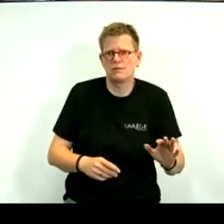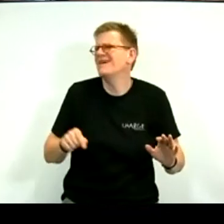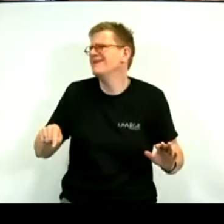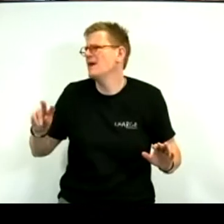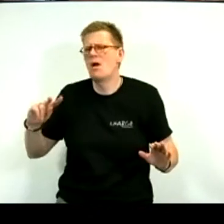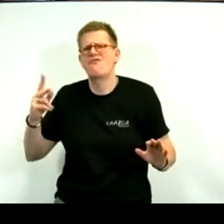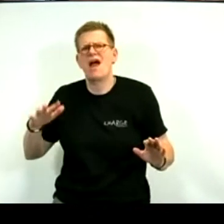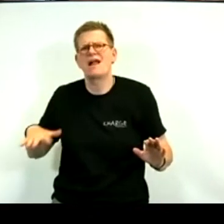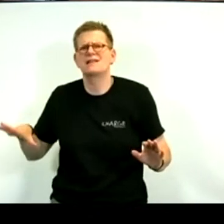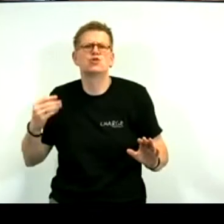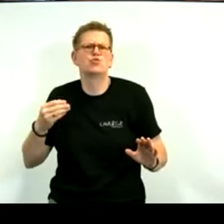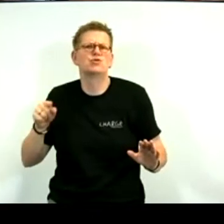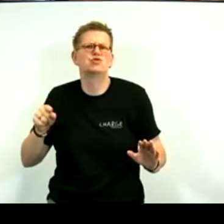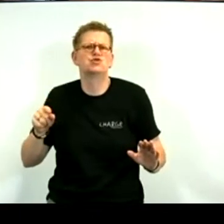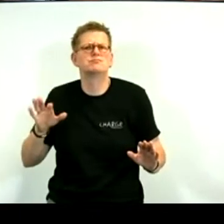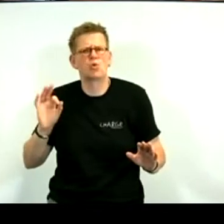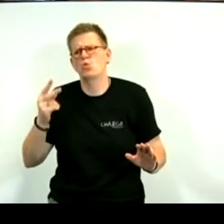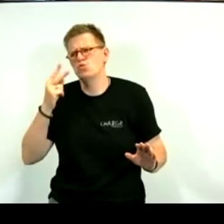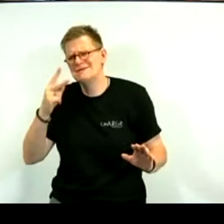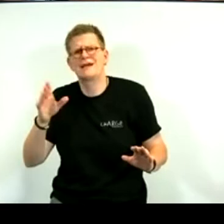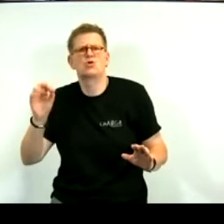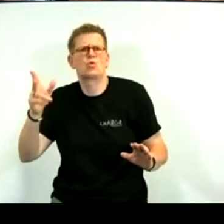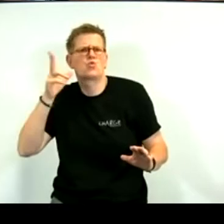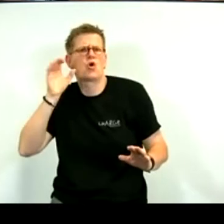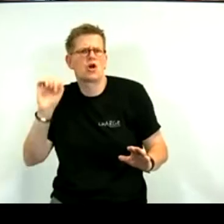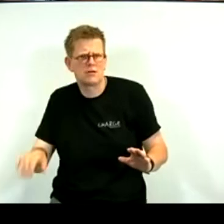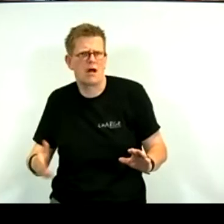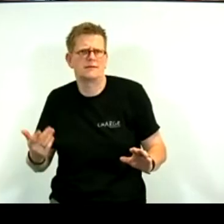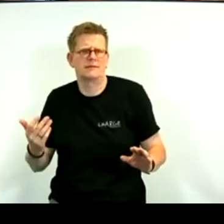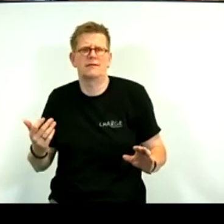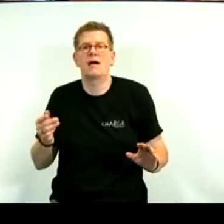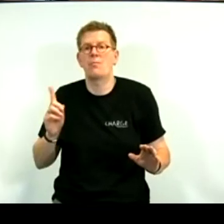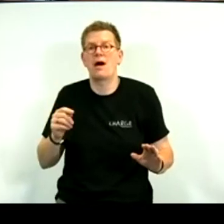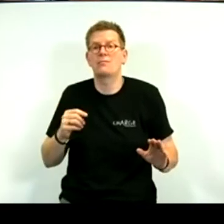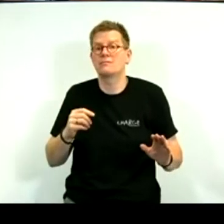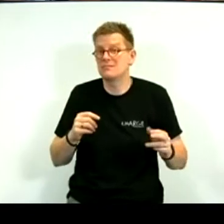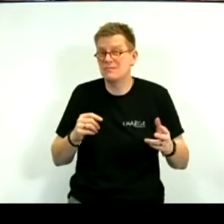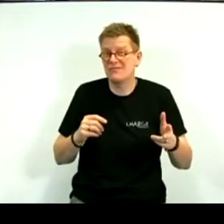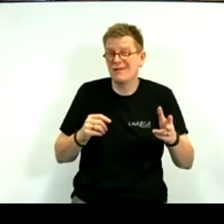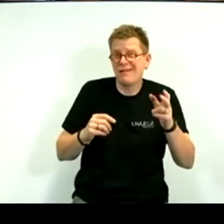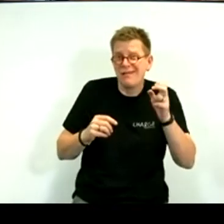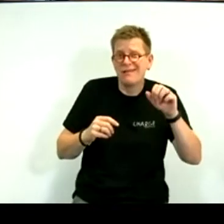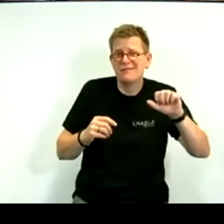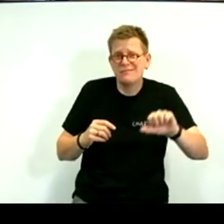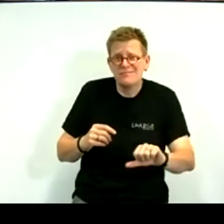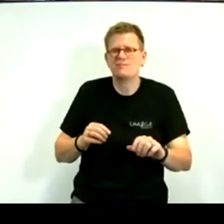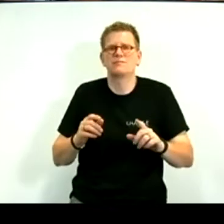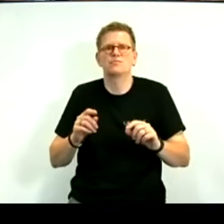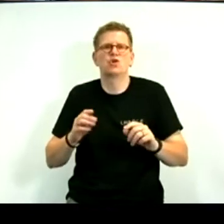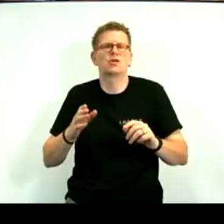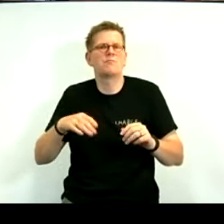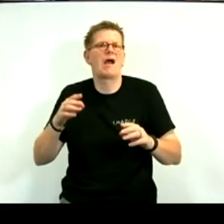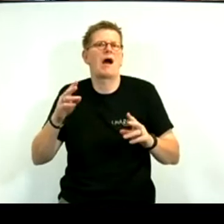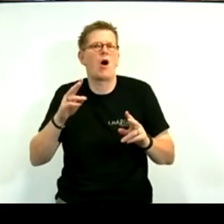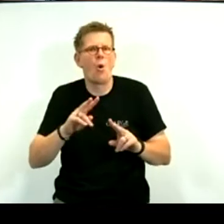hearing demands more time, more attention, more energy, more concentration.